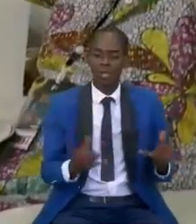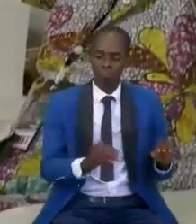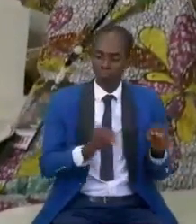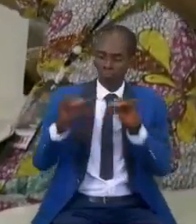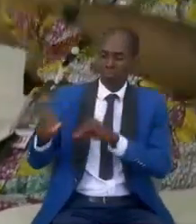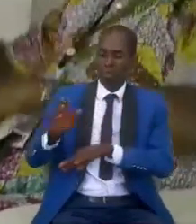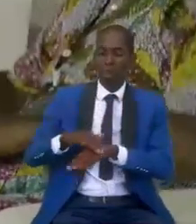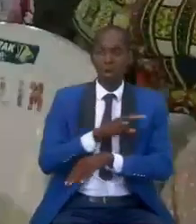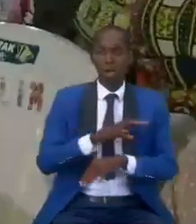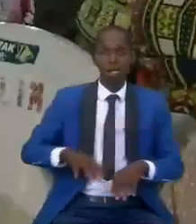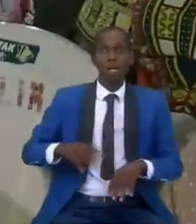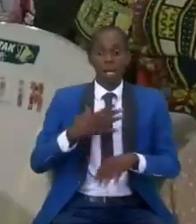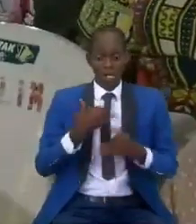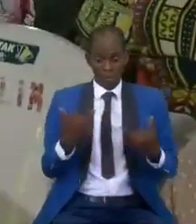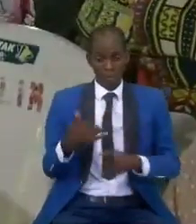Yeah. I am free.